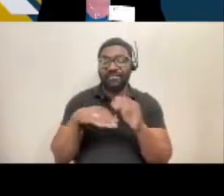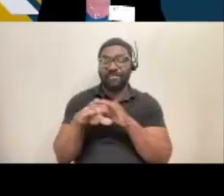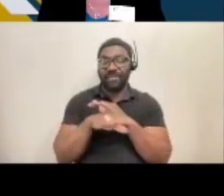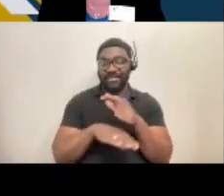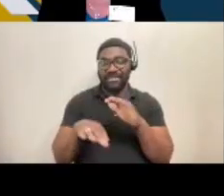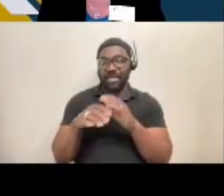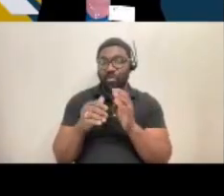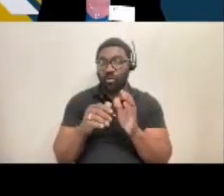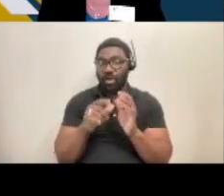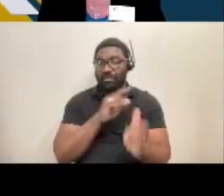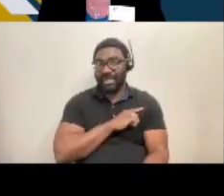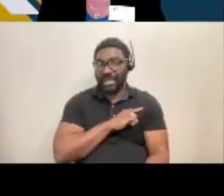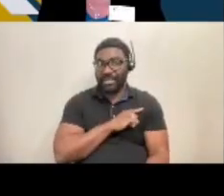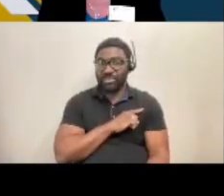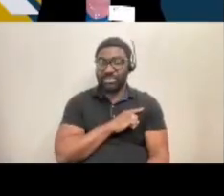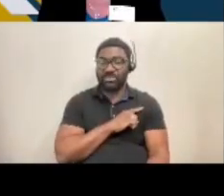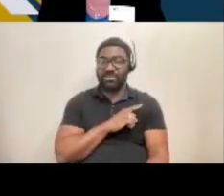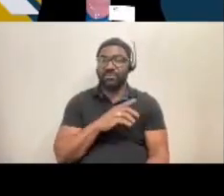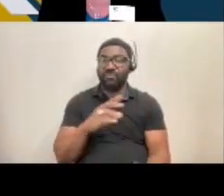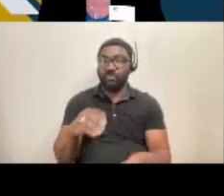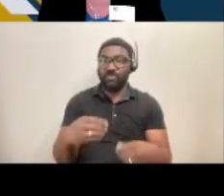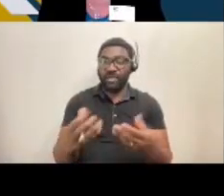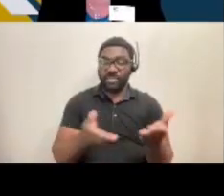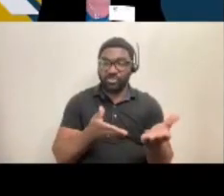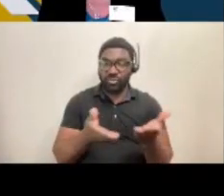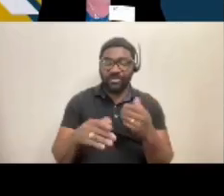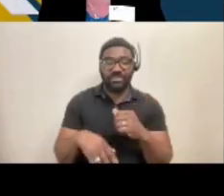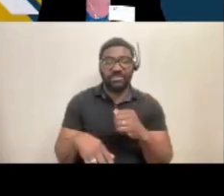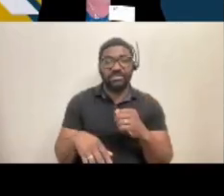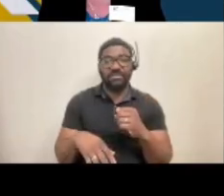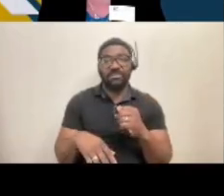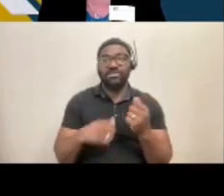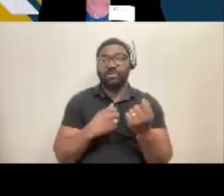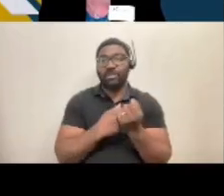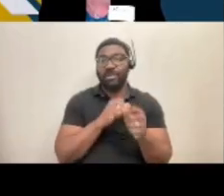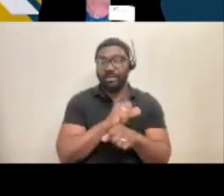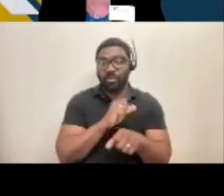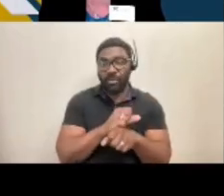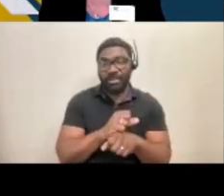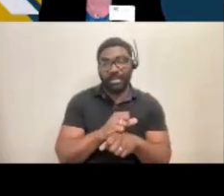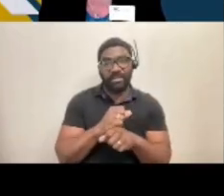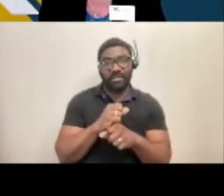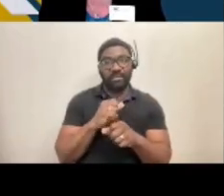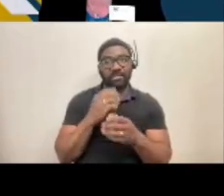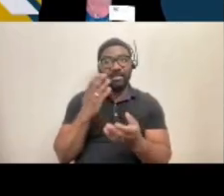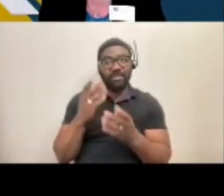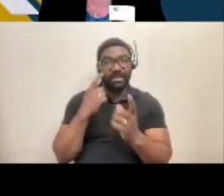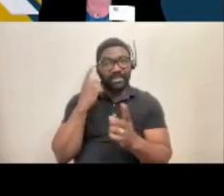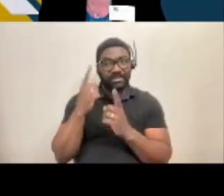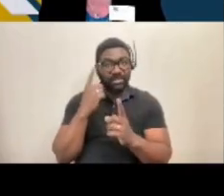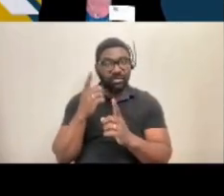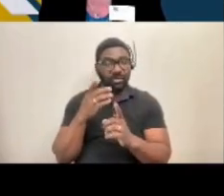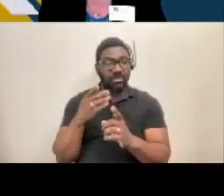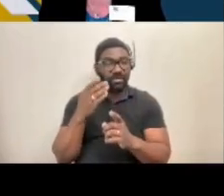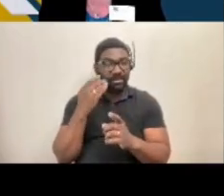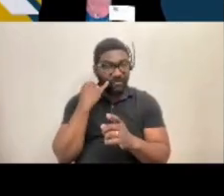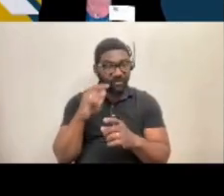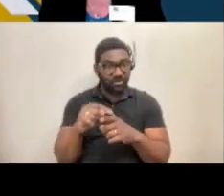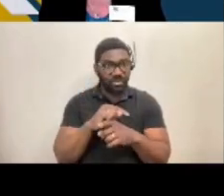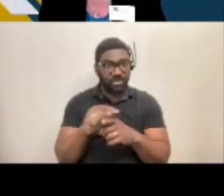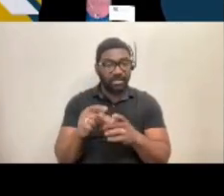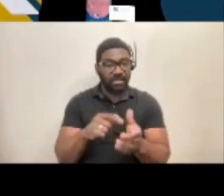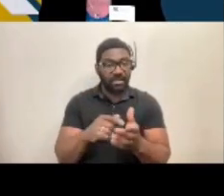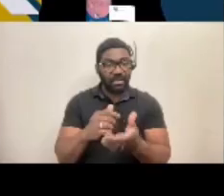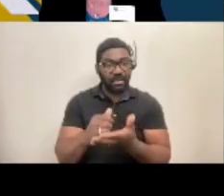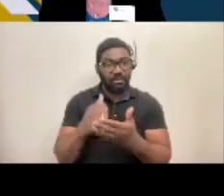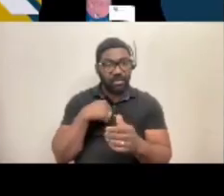services, supported employment, Medicaid services, et cetera, where it may have taken into consideration if the training would help meet those requirements?